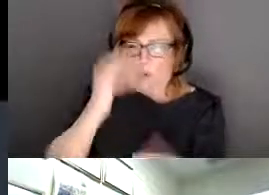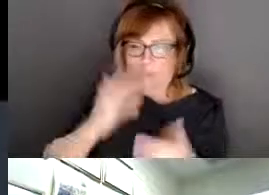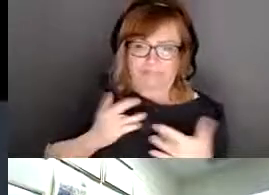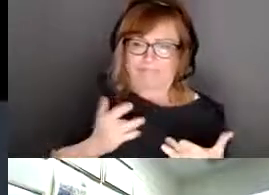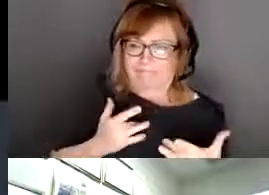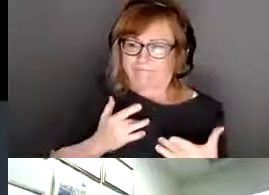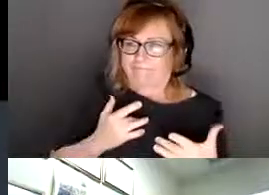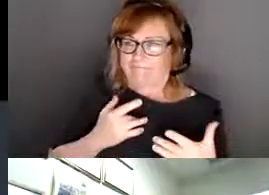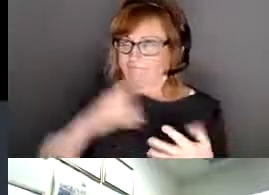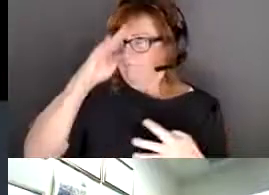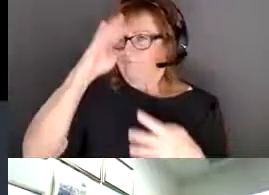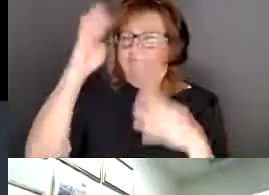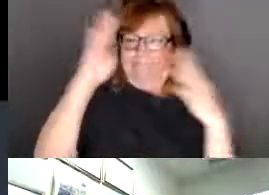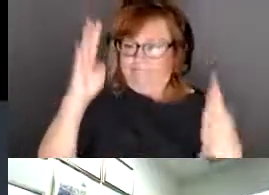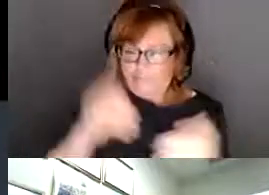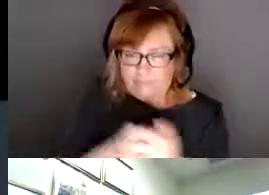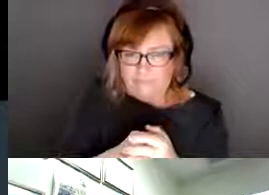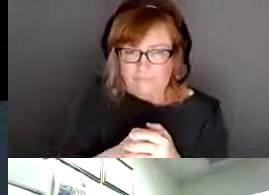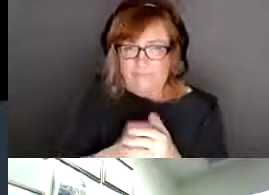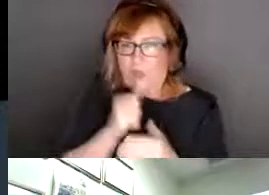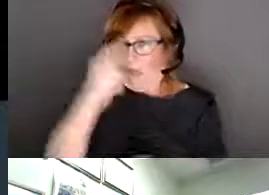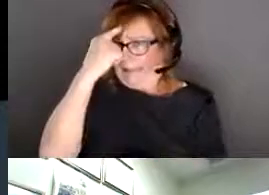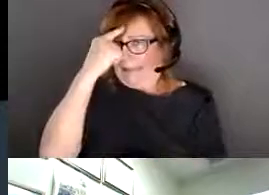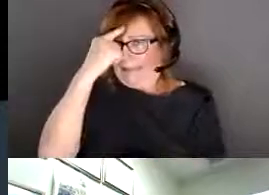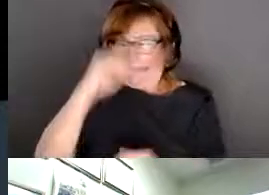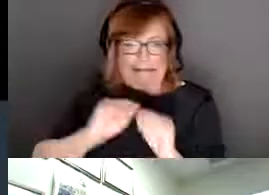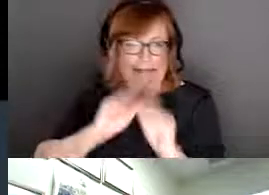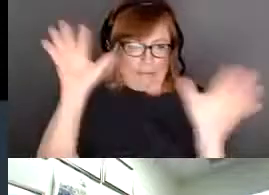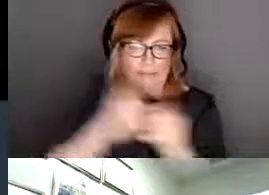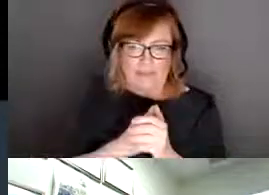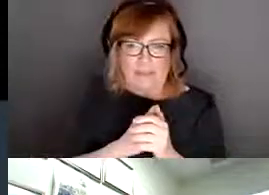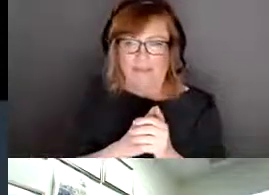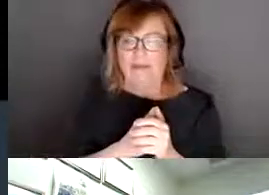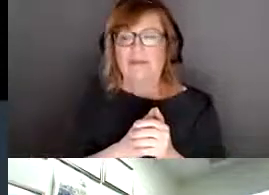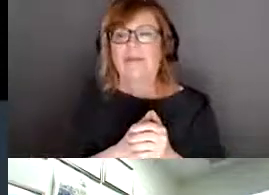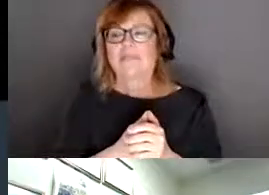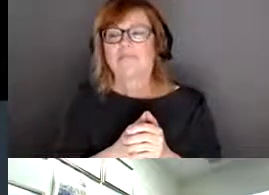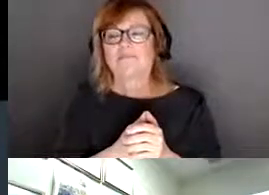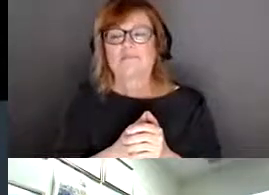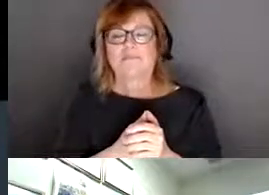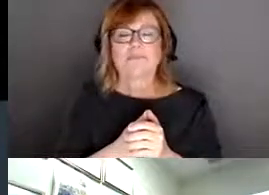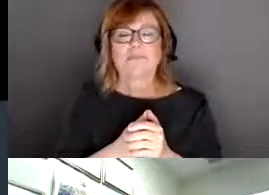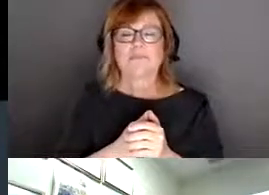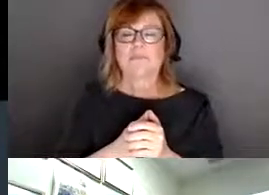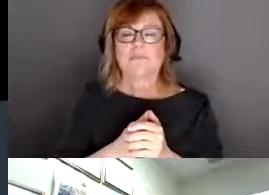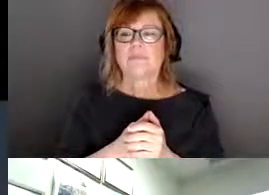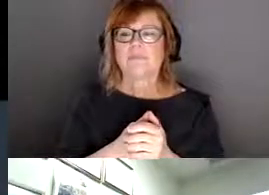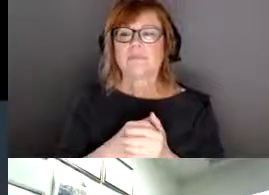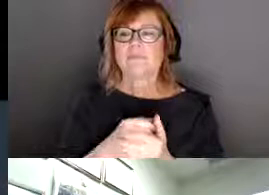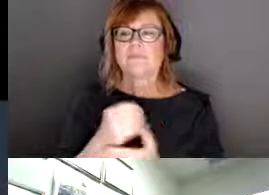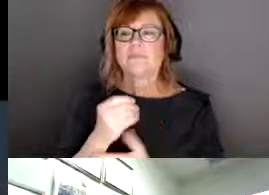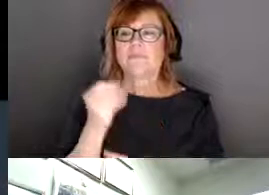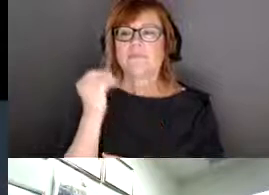They're delusional, or they're not thinking clearly, especially if they come up with